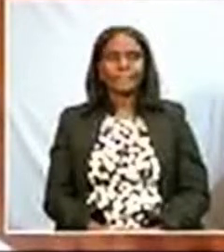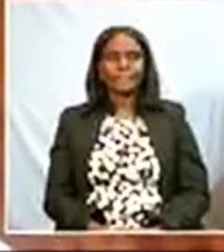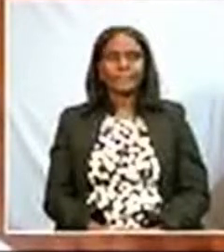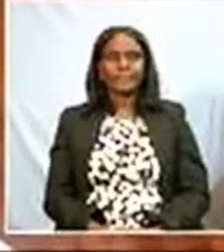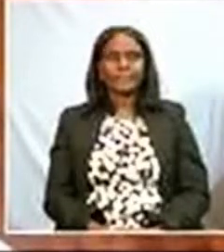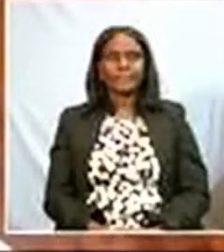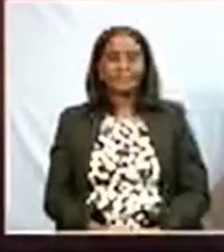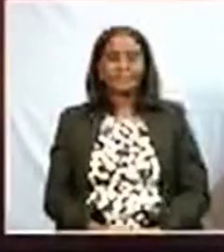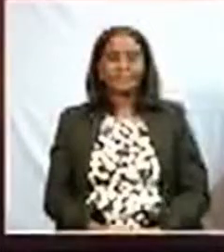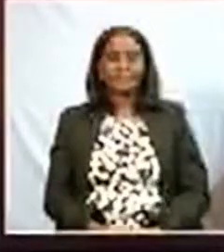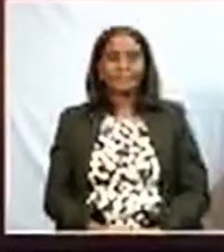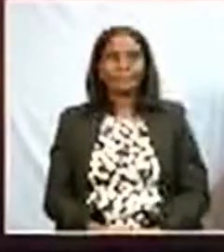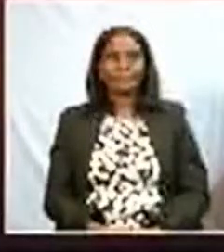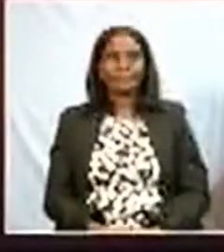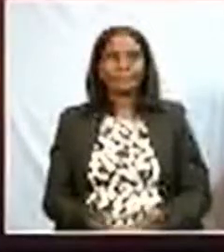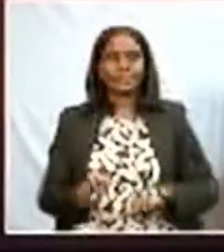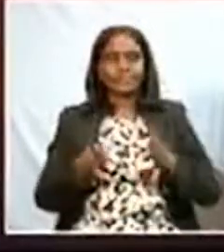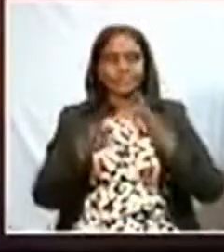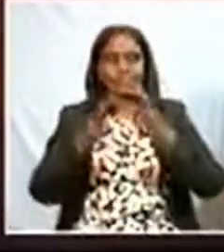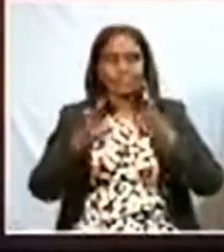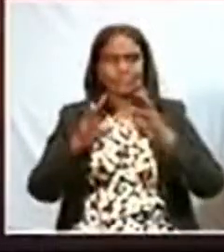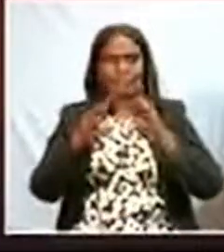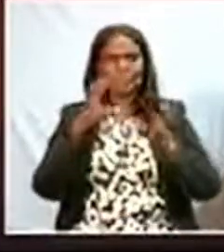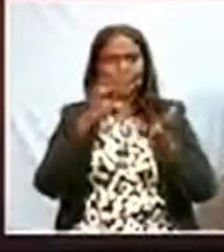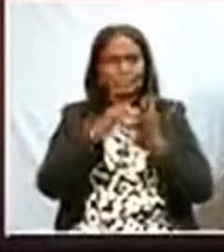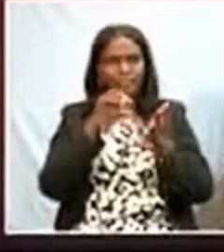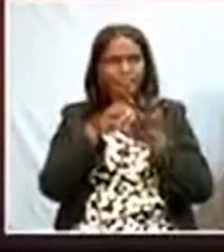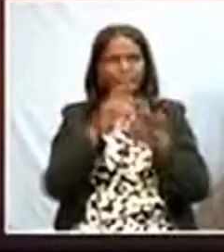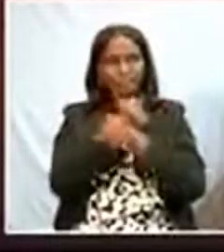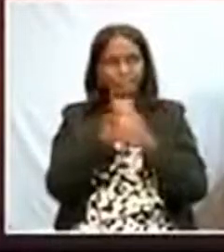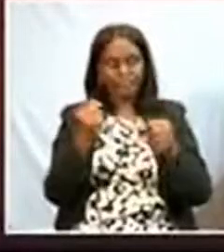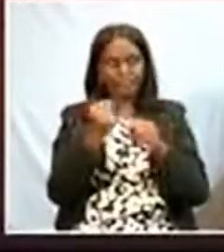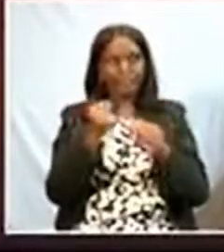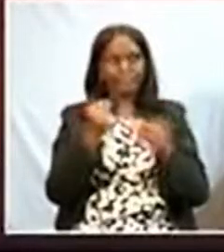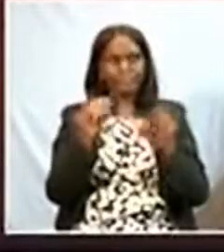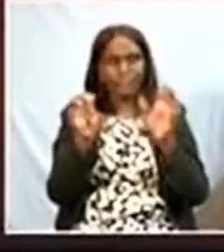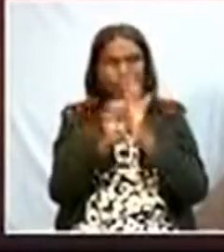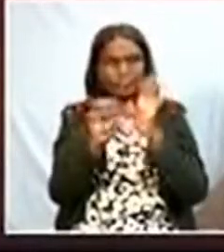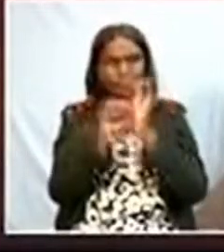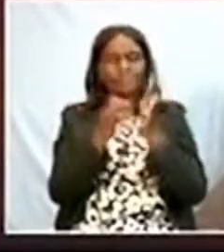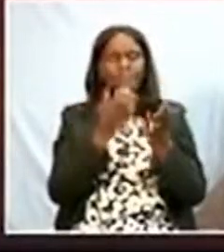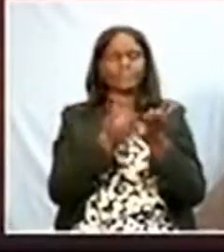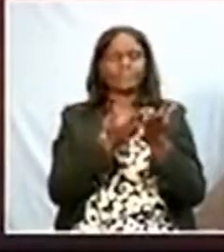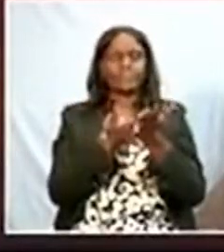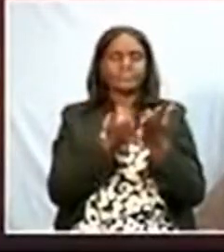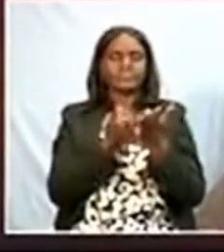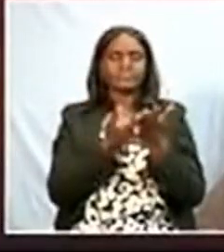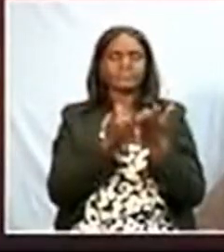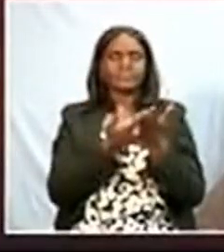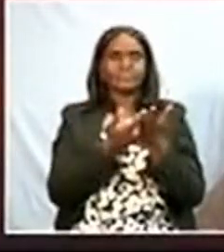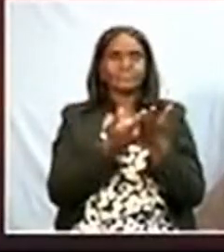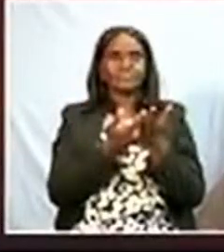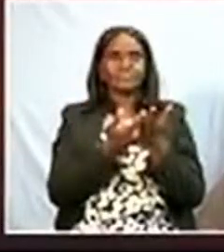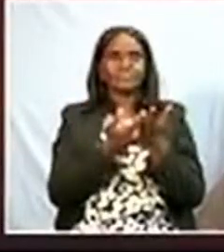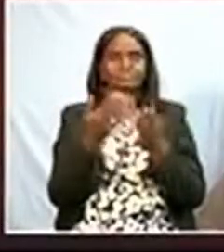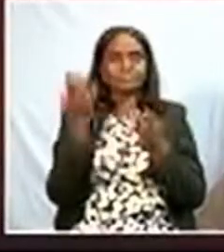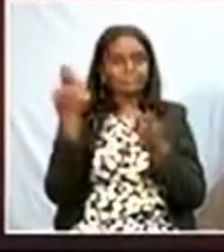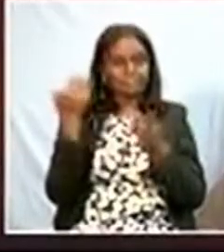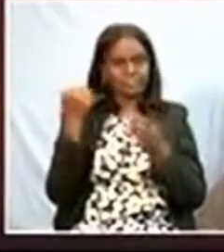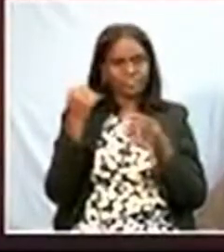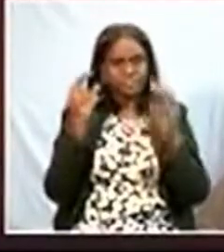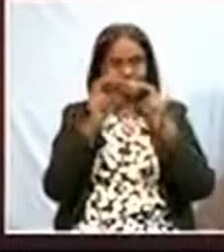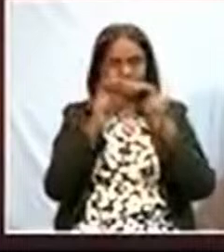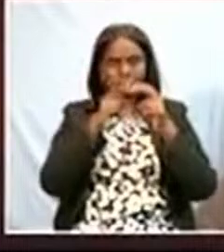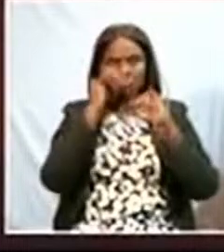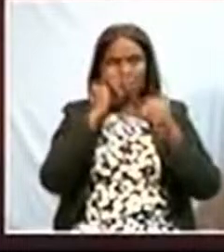The way matters have been handled as procurement, like in this case, the area contract was